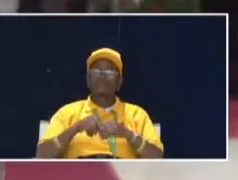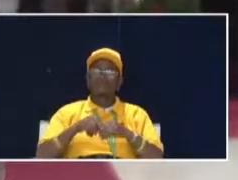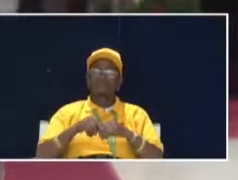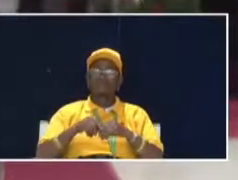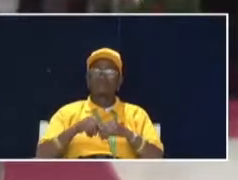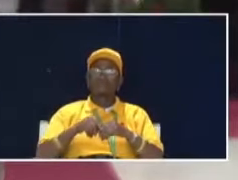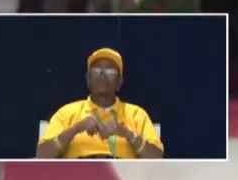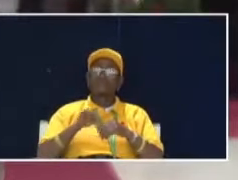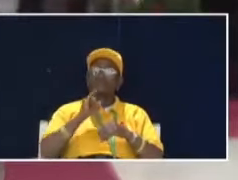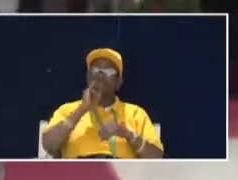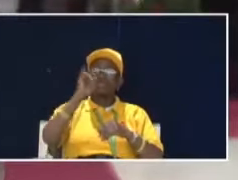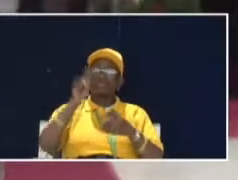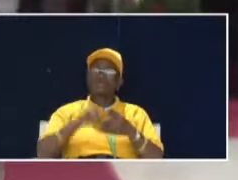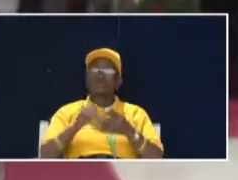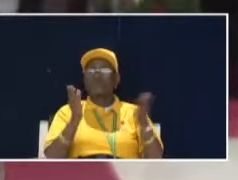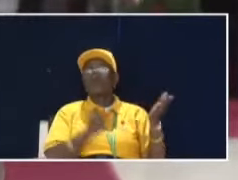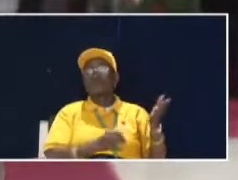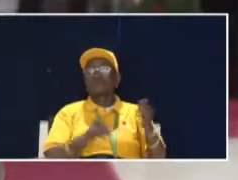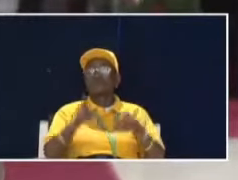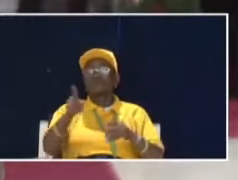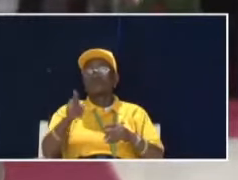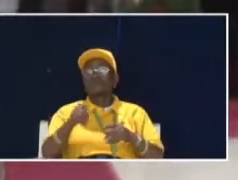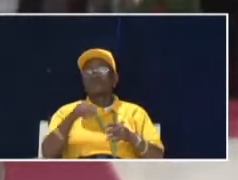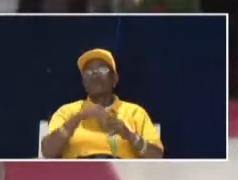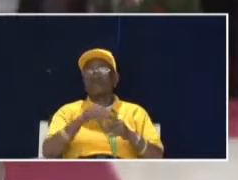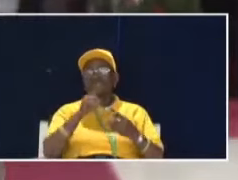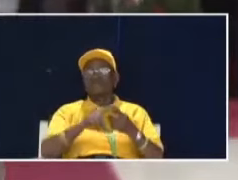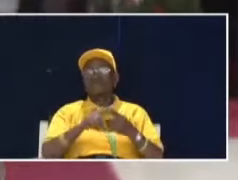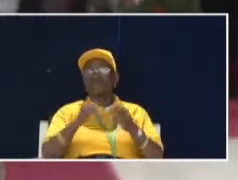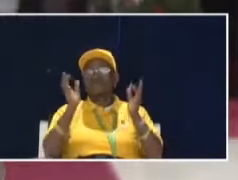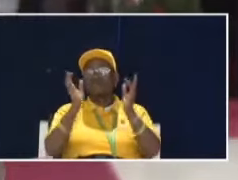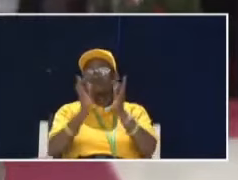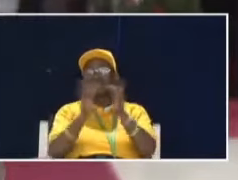it's to bring you into contact with himself.